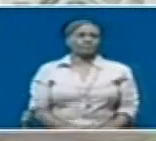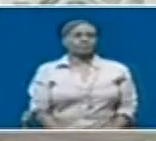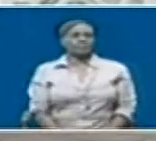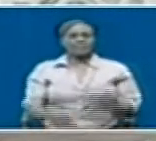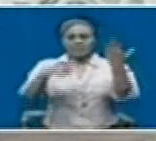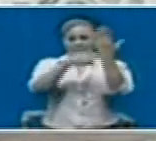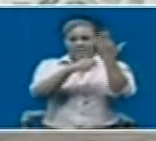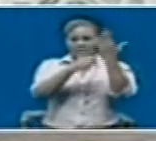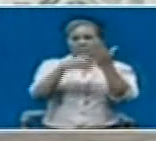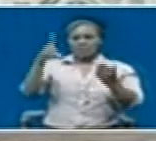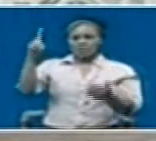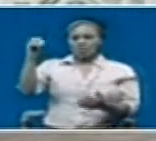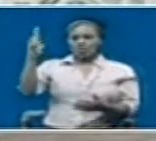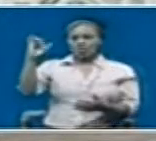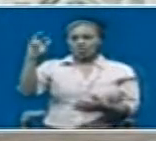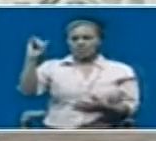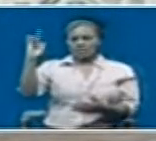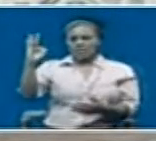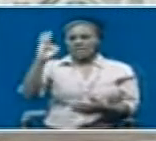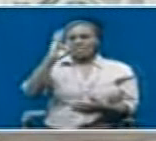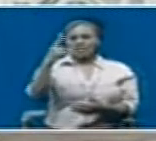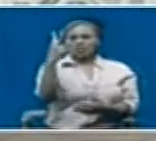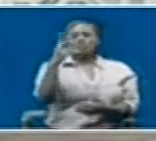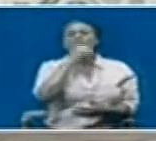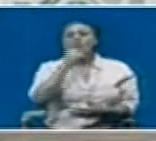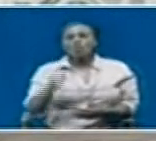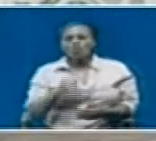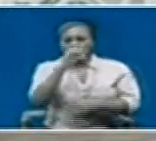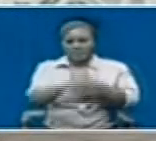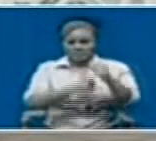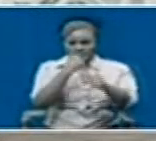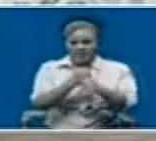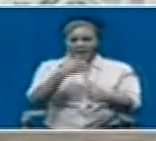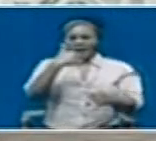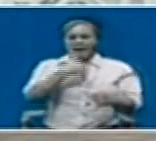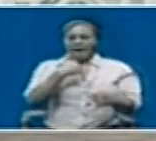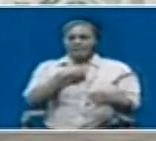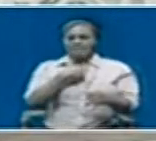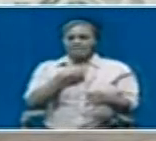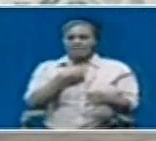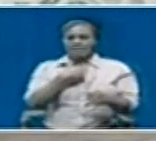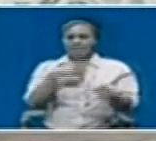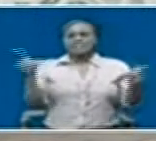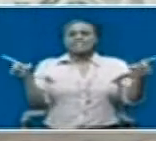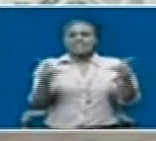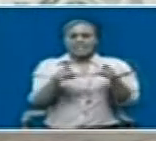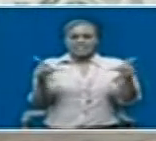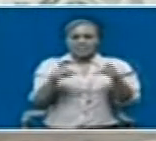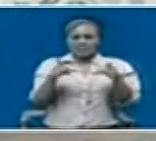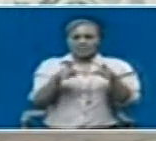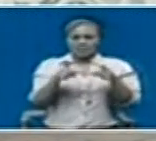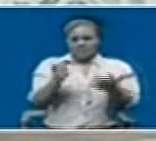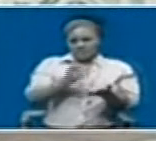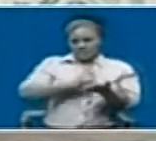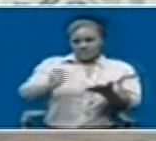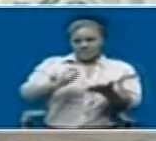My name is Dorothy Kaberi. I'm 32 years old. I have done certificate in secretarial